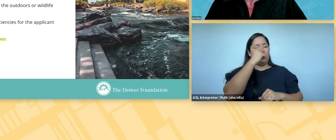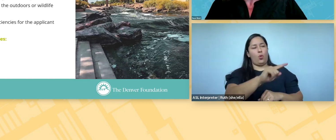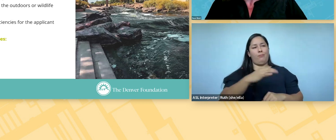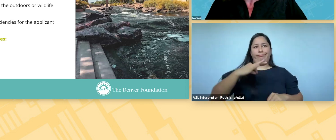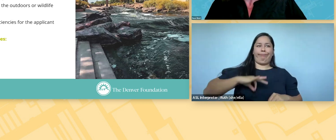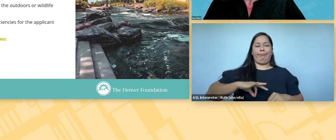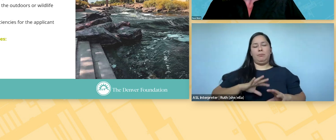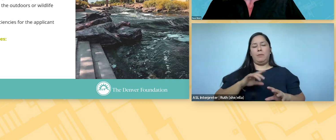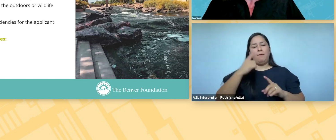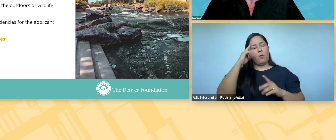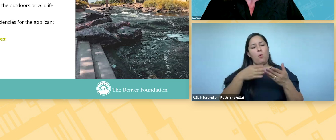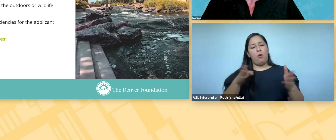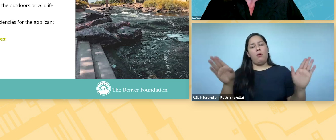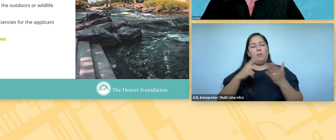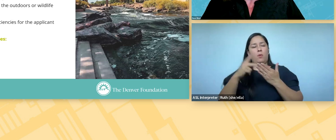energy efficiency work.